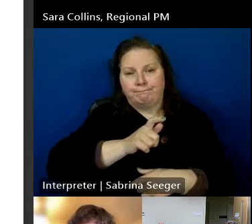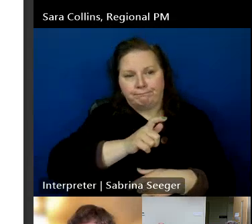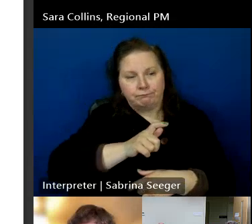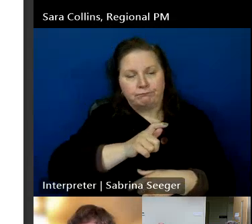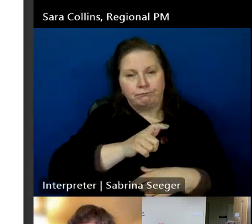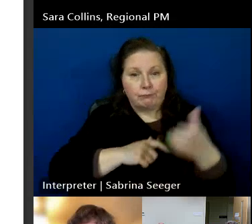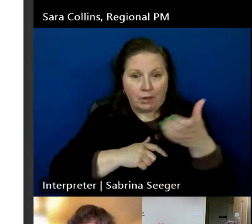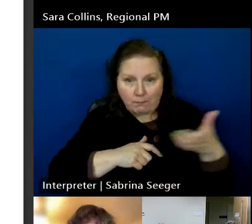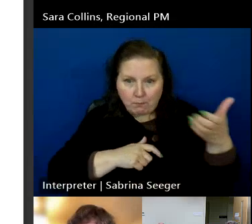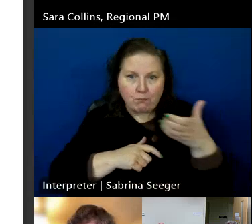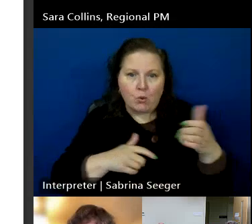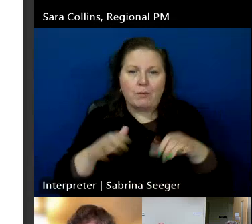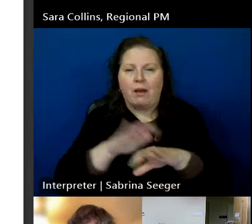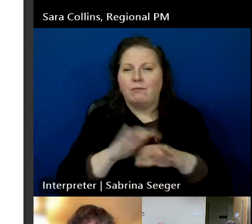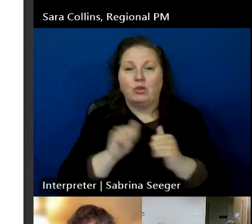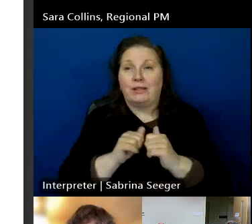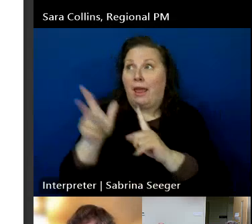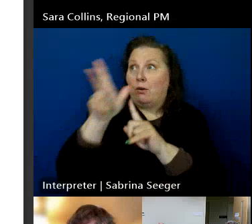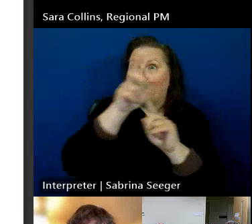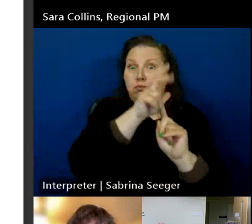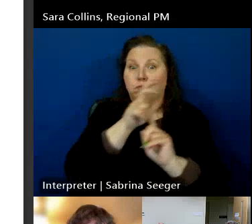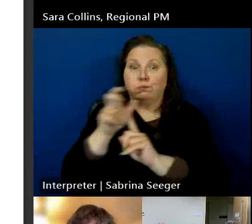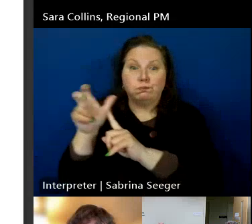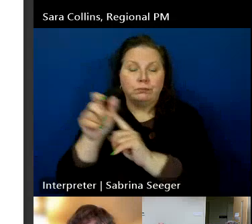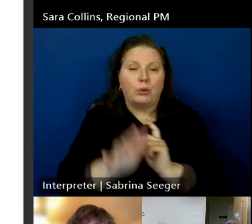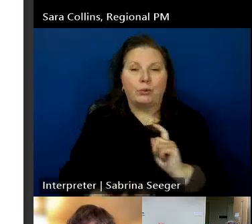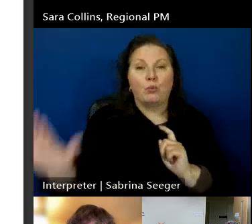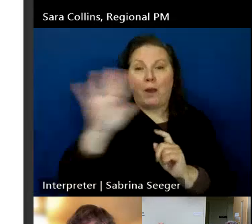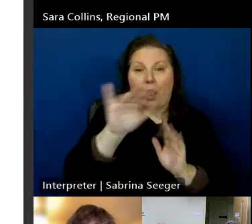a big theme in those conversations as well.